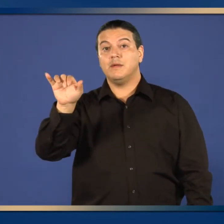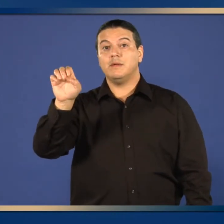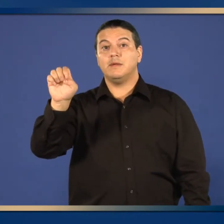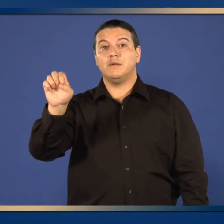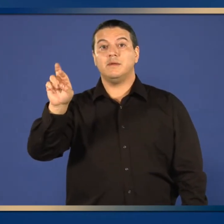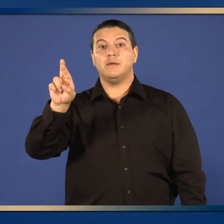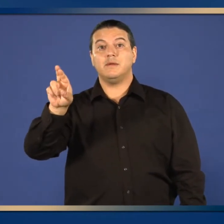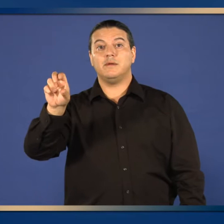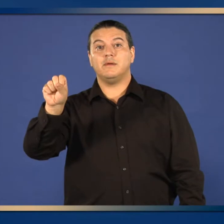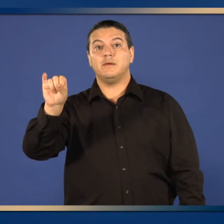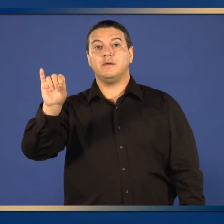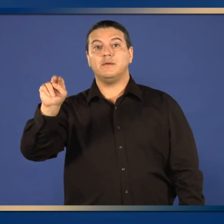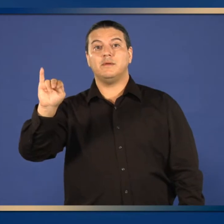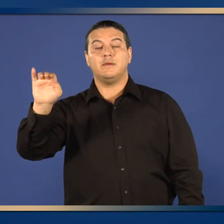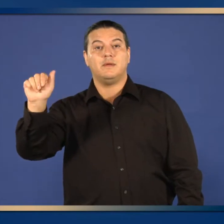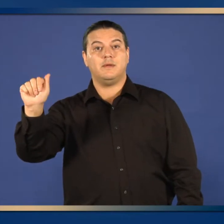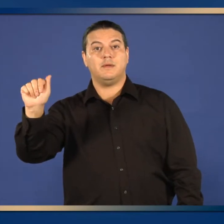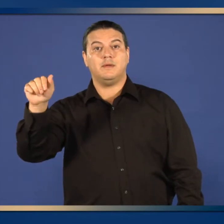Yersinia, Pestis.